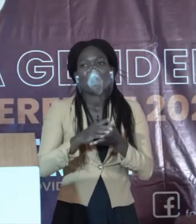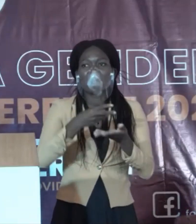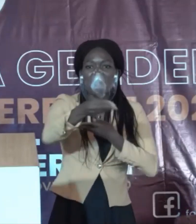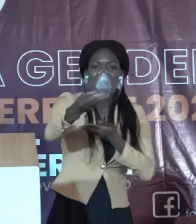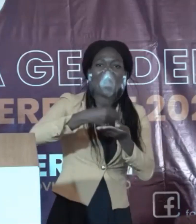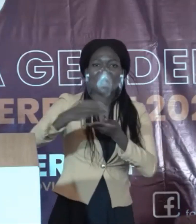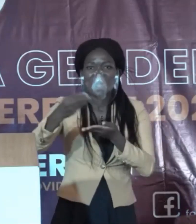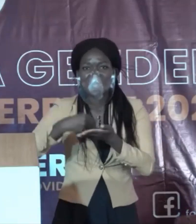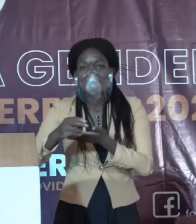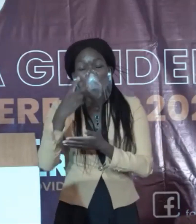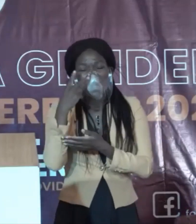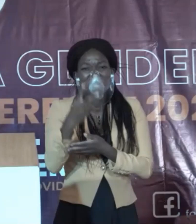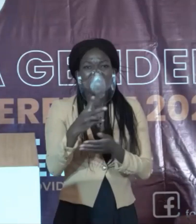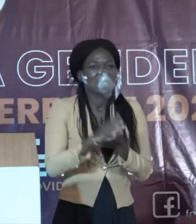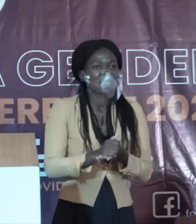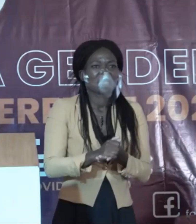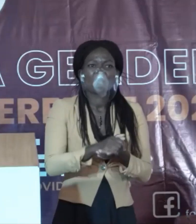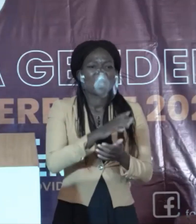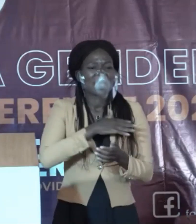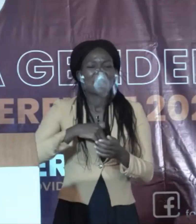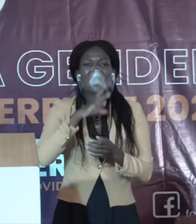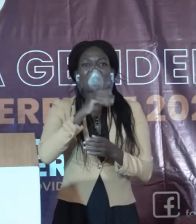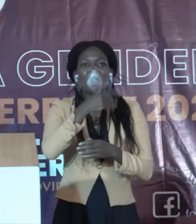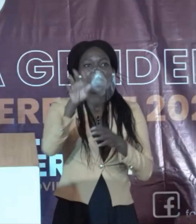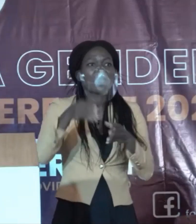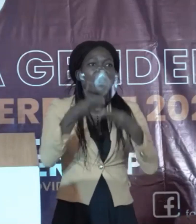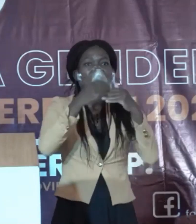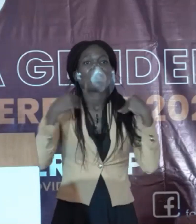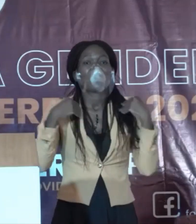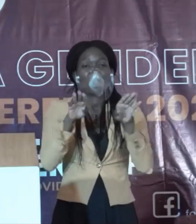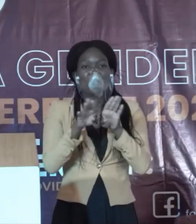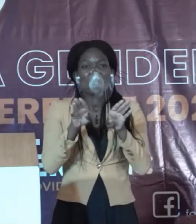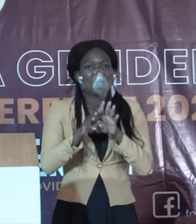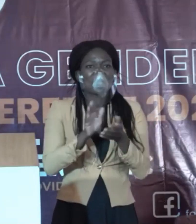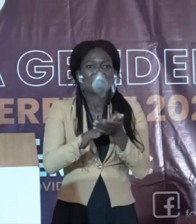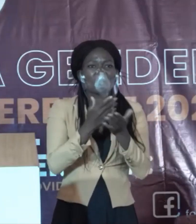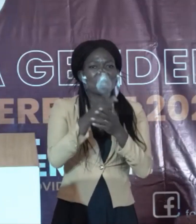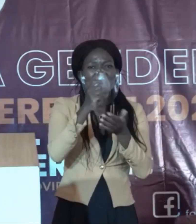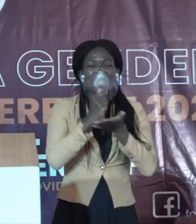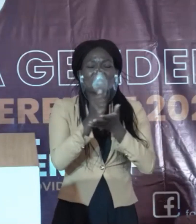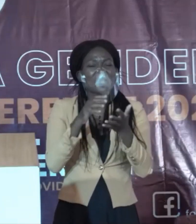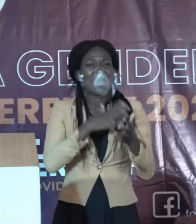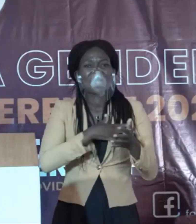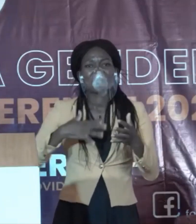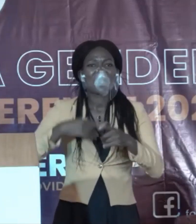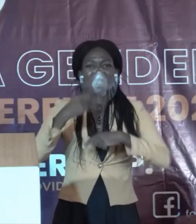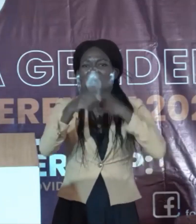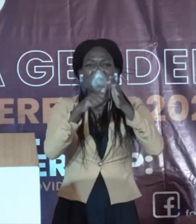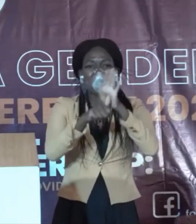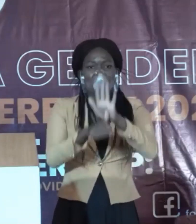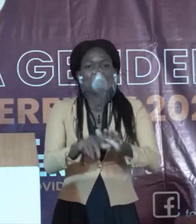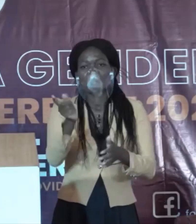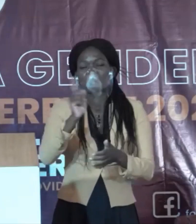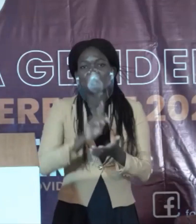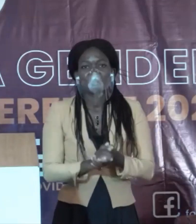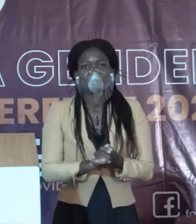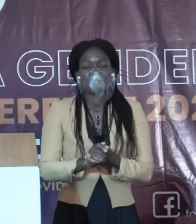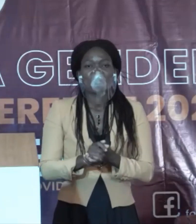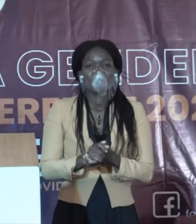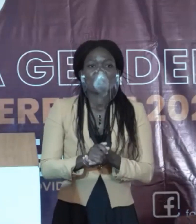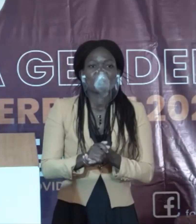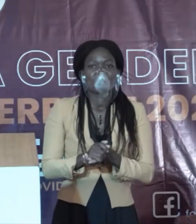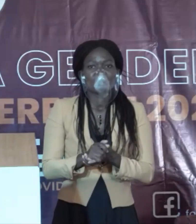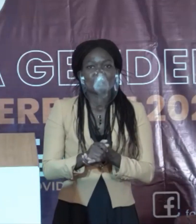chain players to avoid women traders being manipulated by intermediaries or lead companies in the value